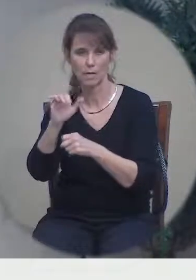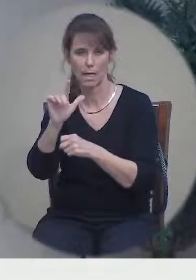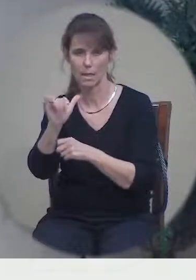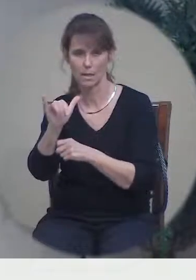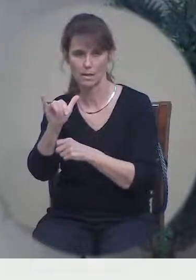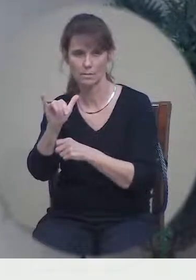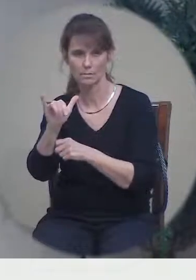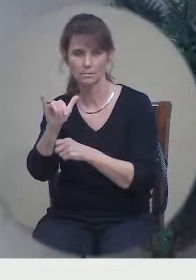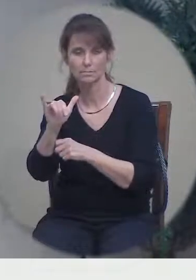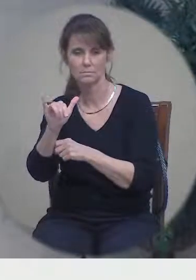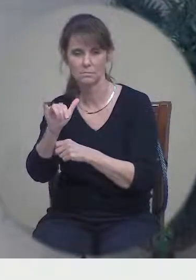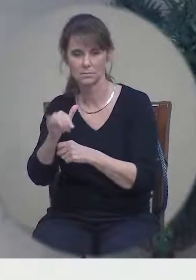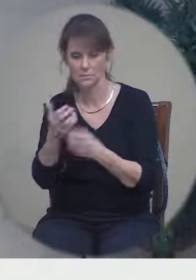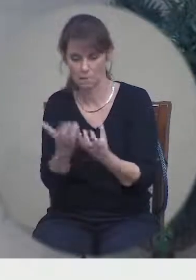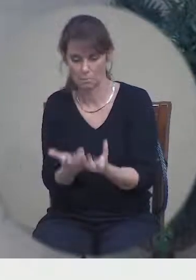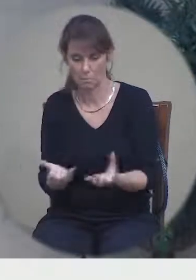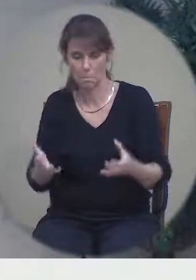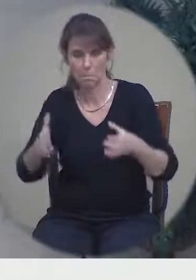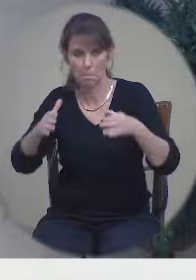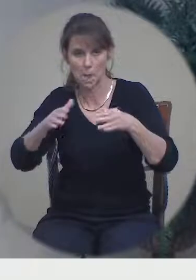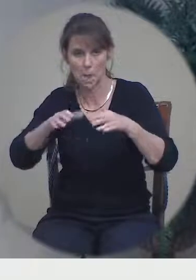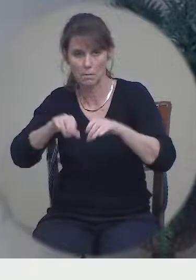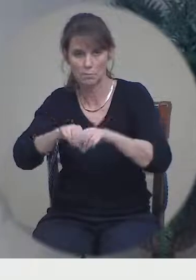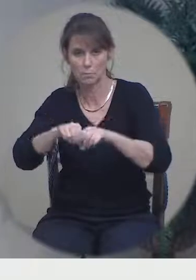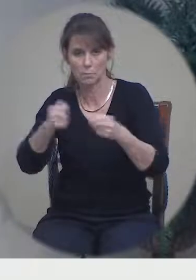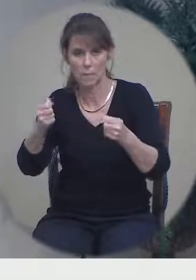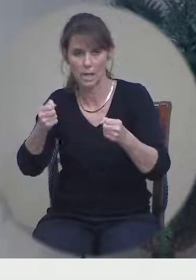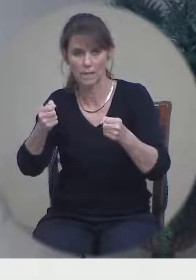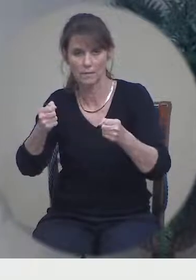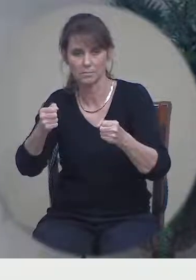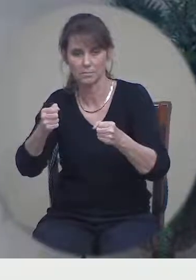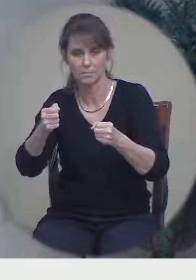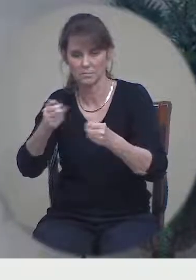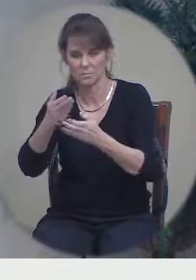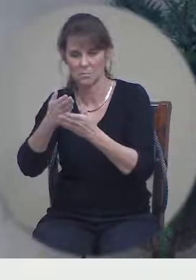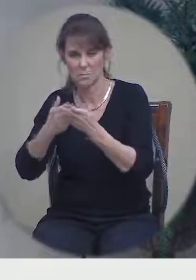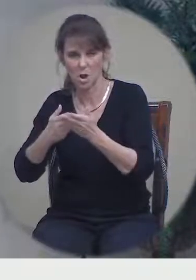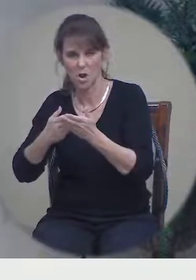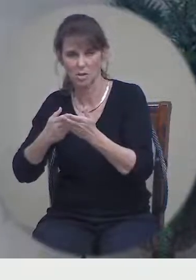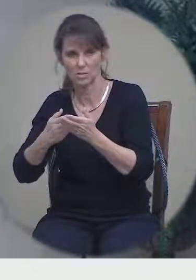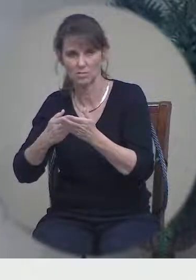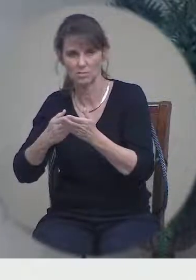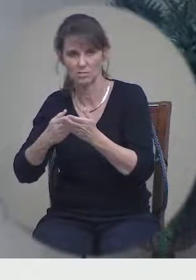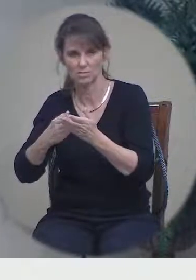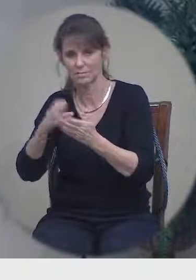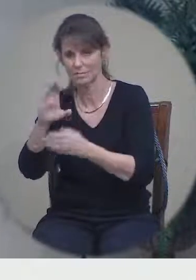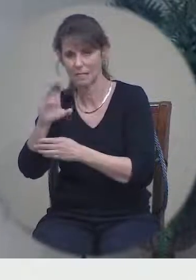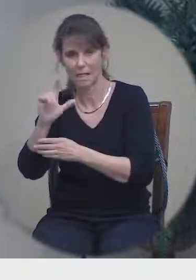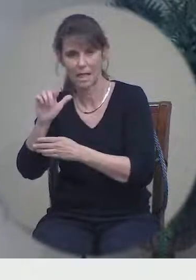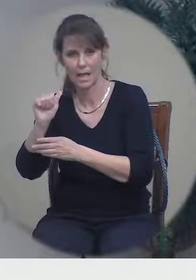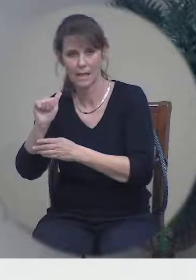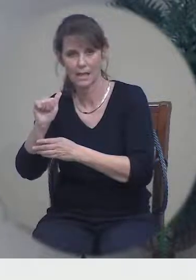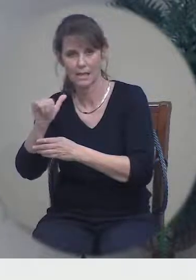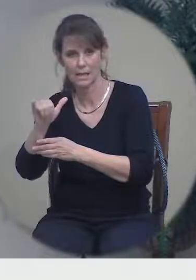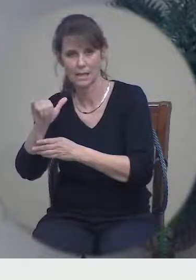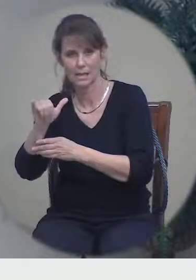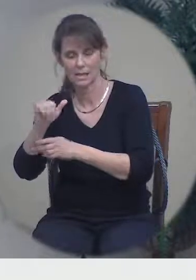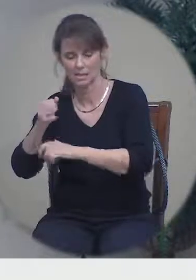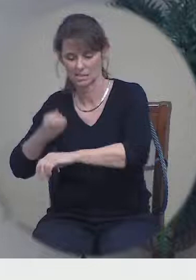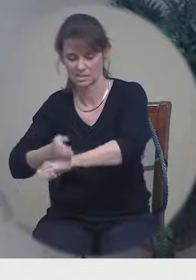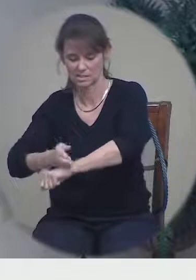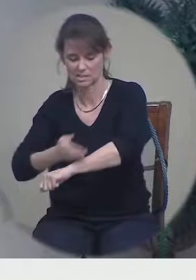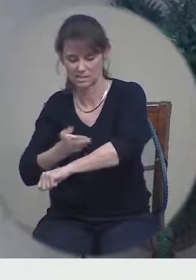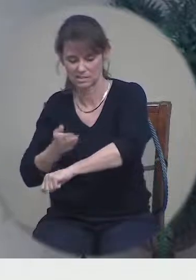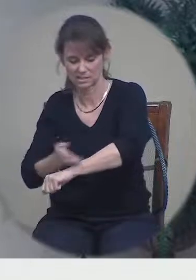of pottery, okay? And apparently that was the only thing that he had to somehow tend to